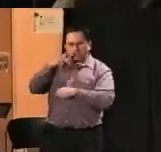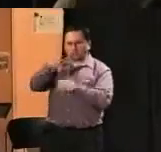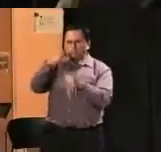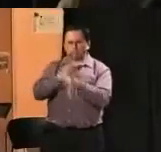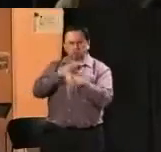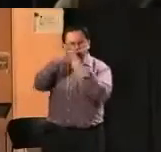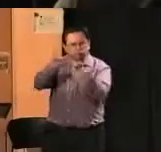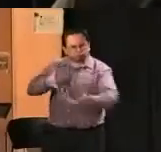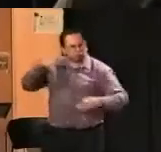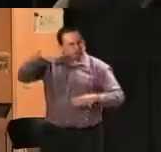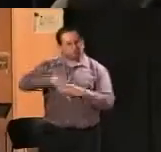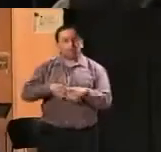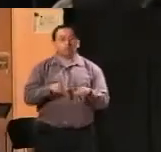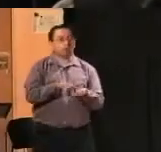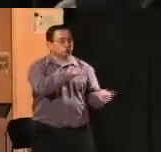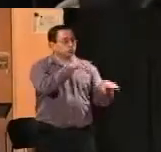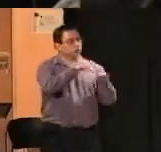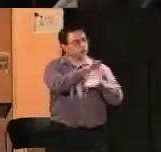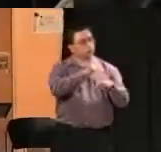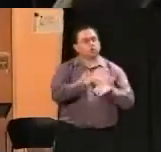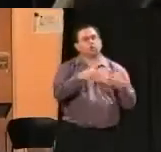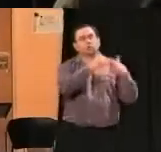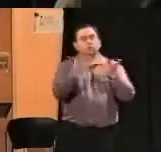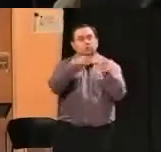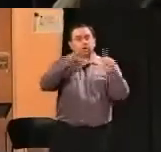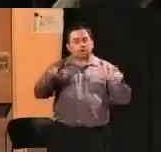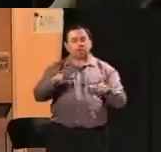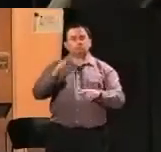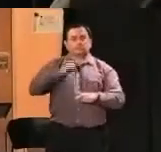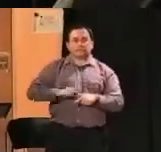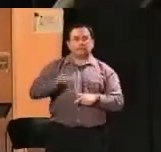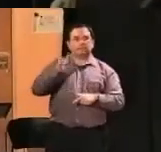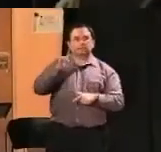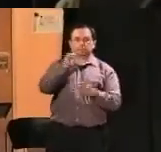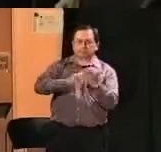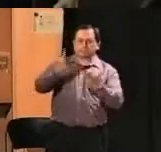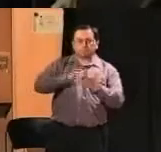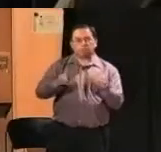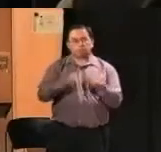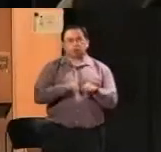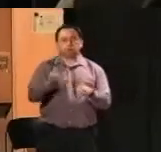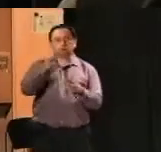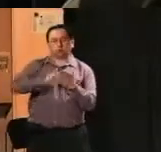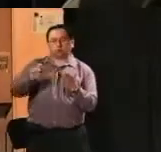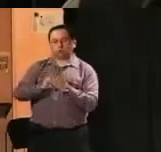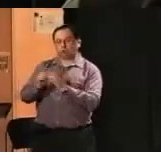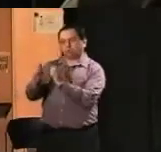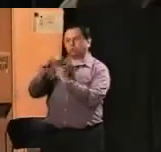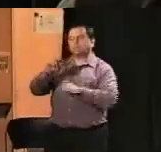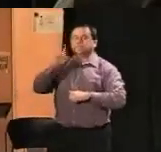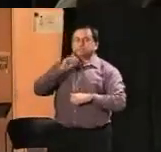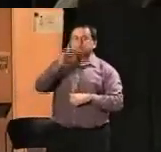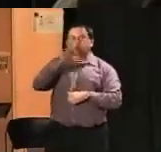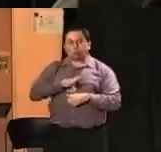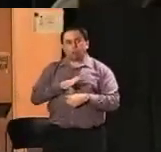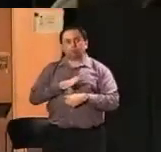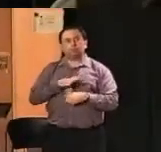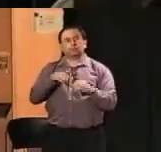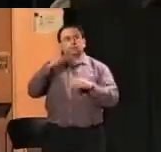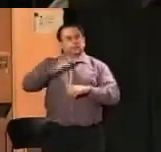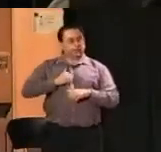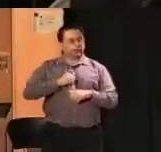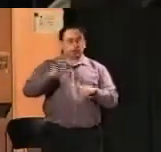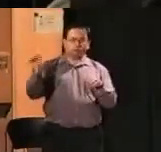She was a consultant on the American Sign Language and Canada Dictionary and is a co-author of Deaf Women Canada. Her first